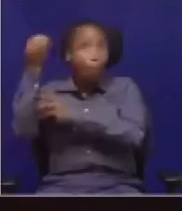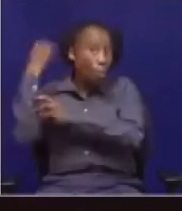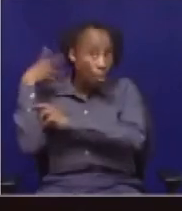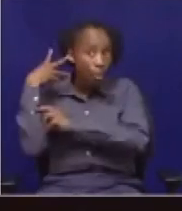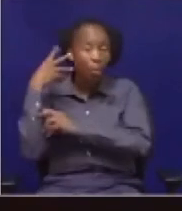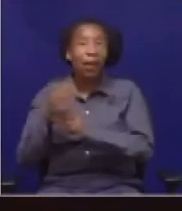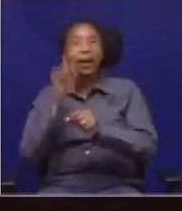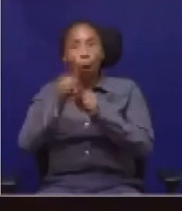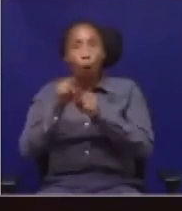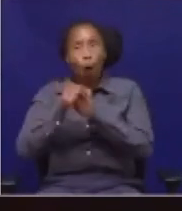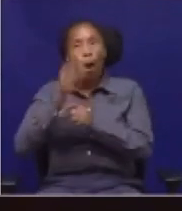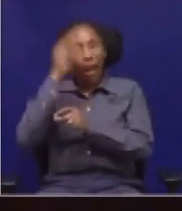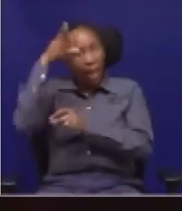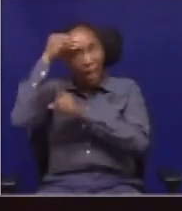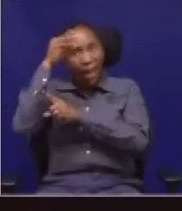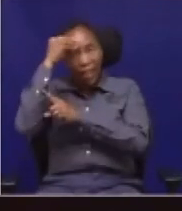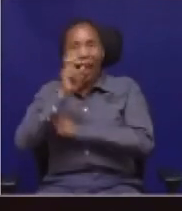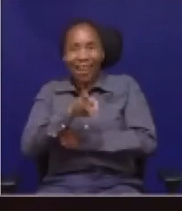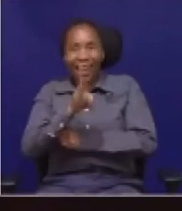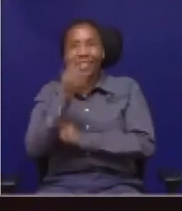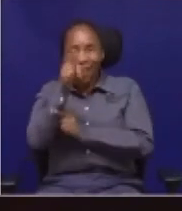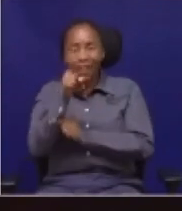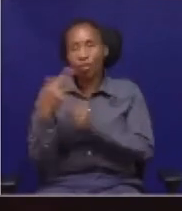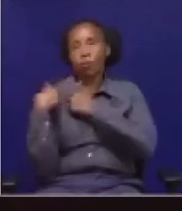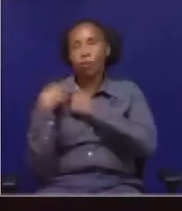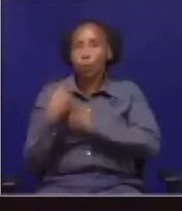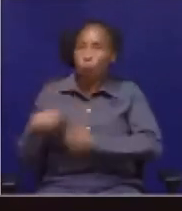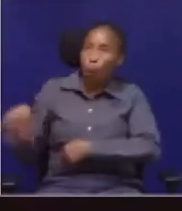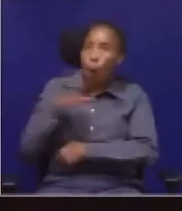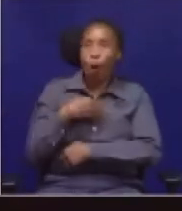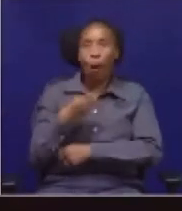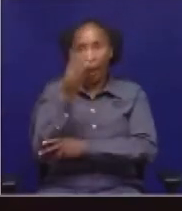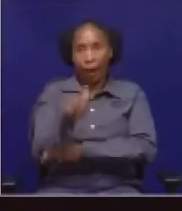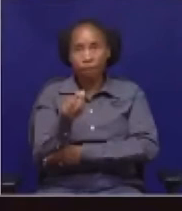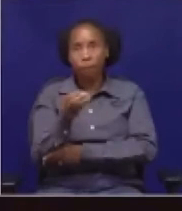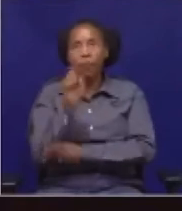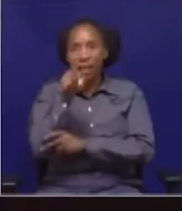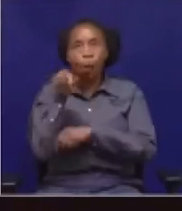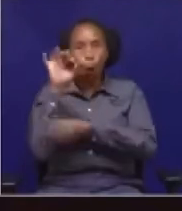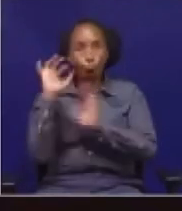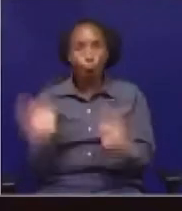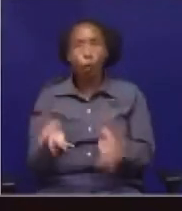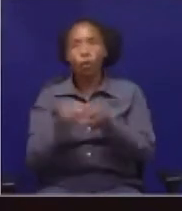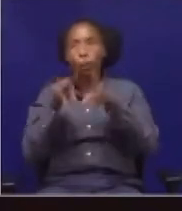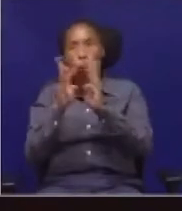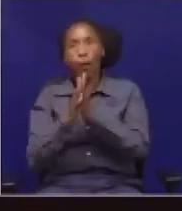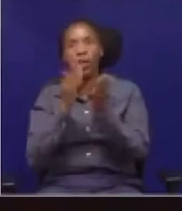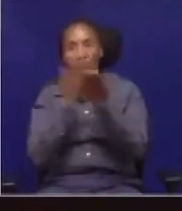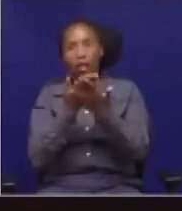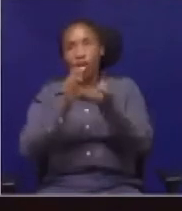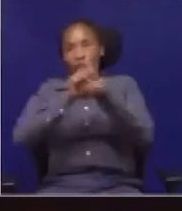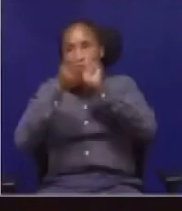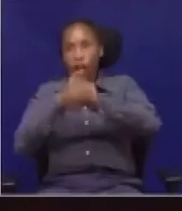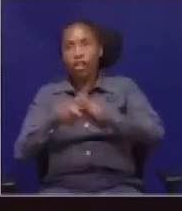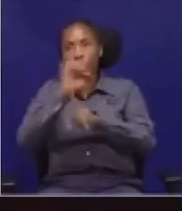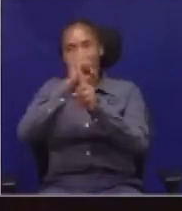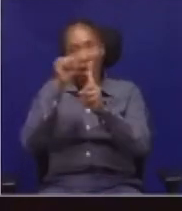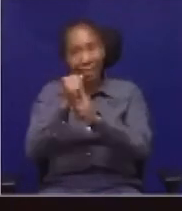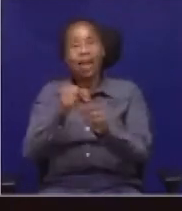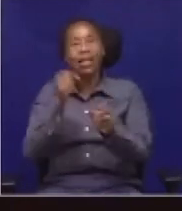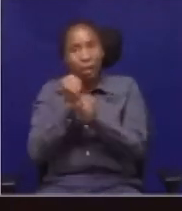a responsibility we all have. This is the only way we can change society and make South Africa a better